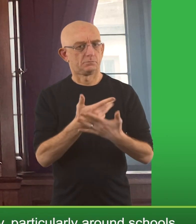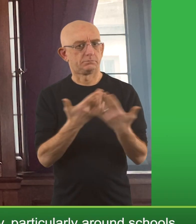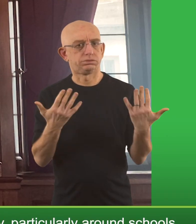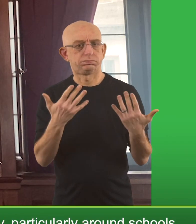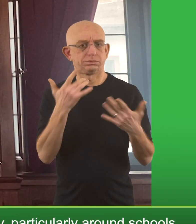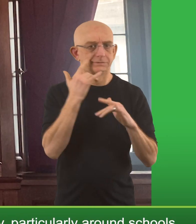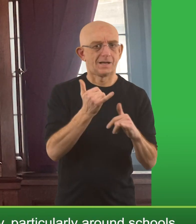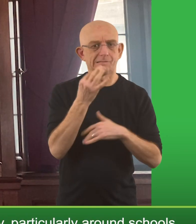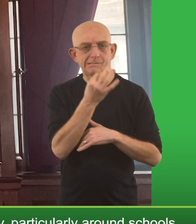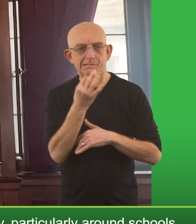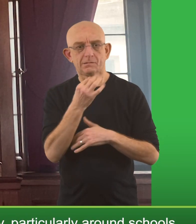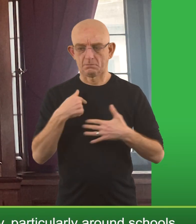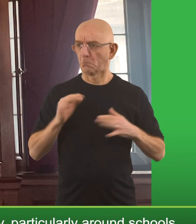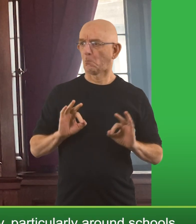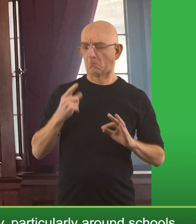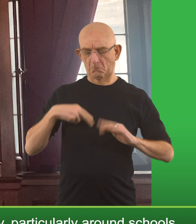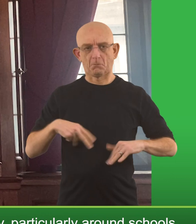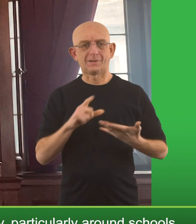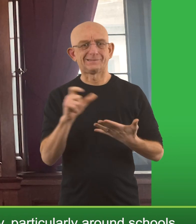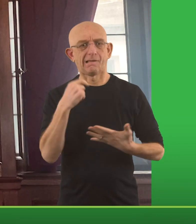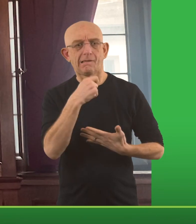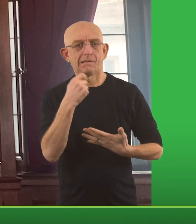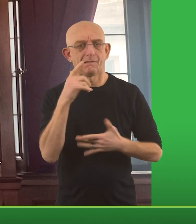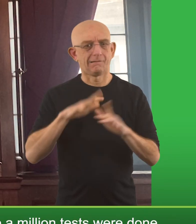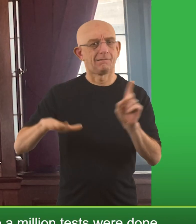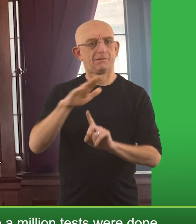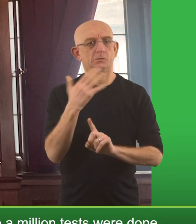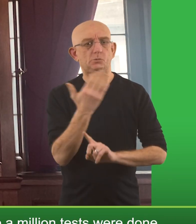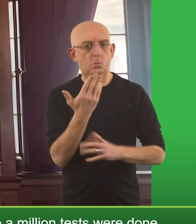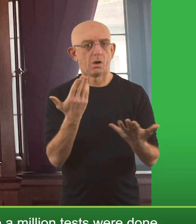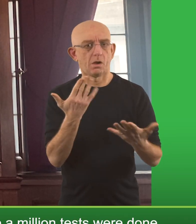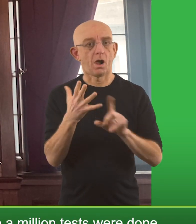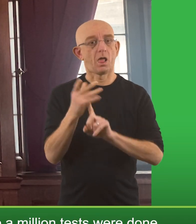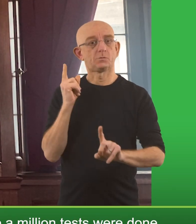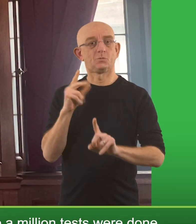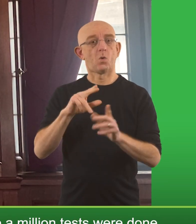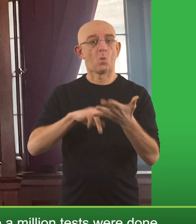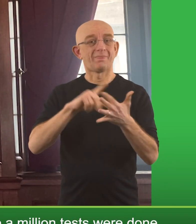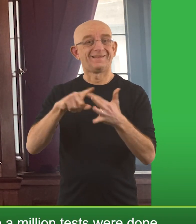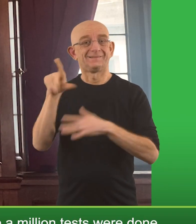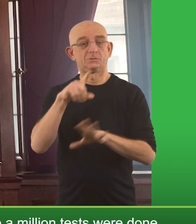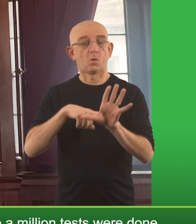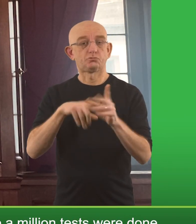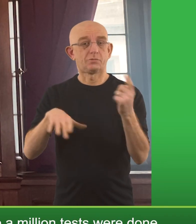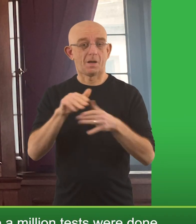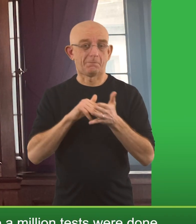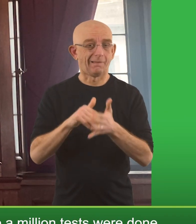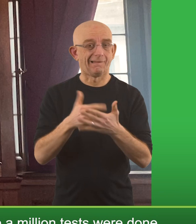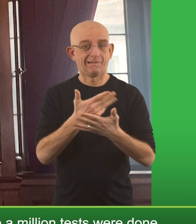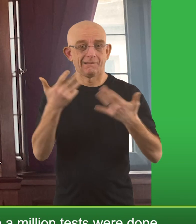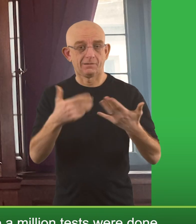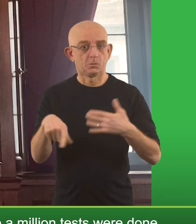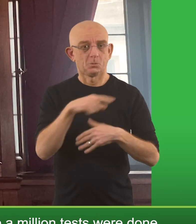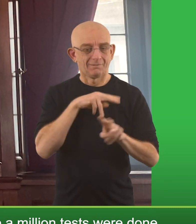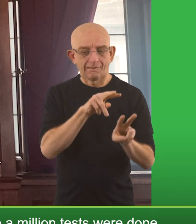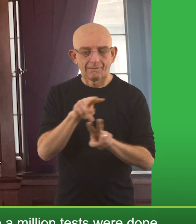lot of testing asymptomatically, particularly around schools. Last week in northeastern Yorkshire, 1 million tests were done. So if we